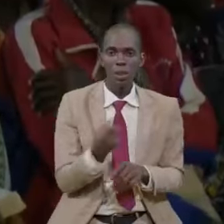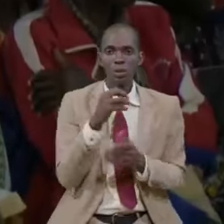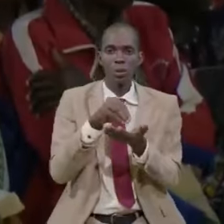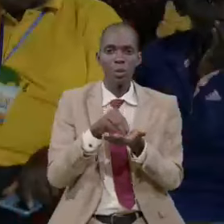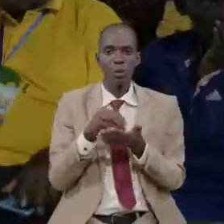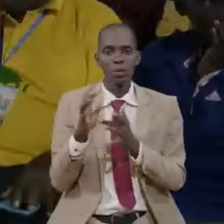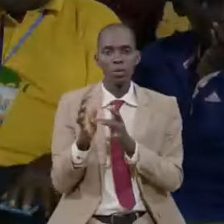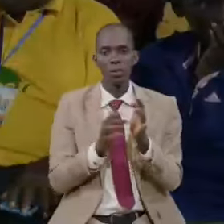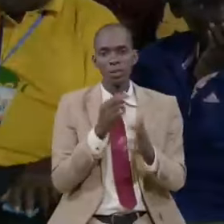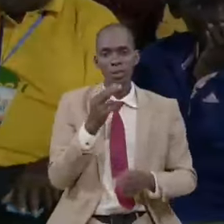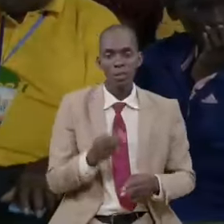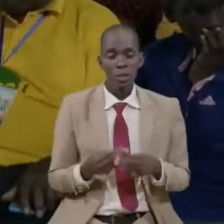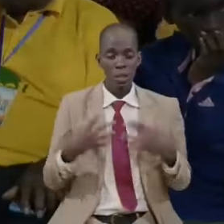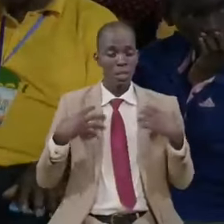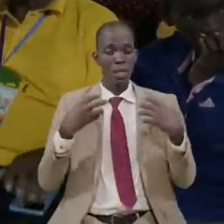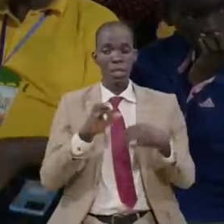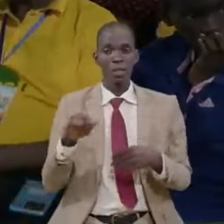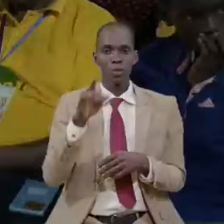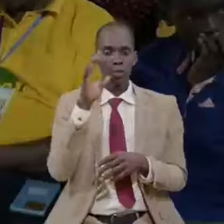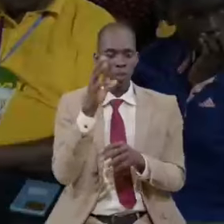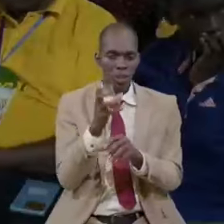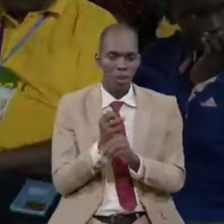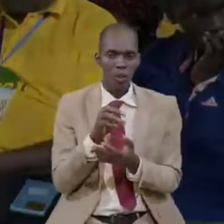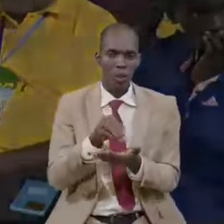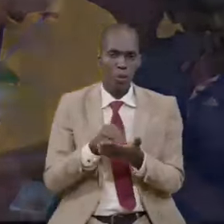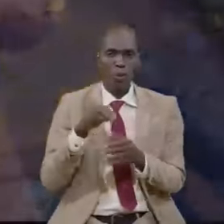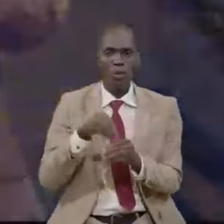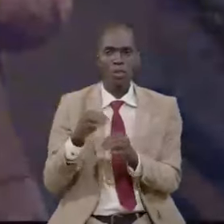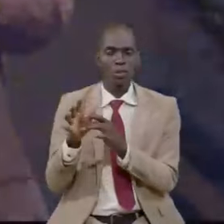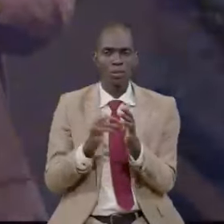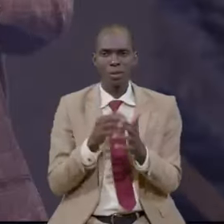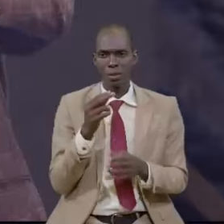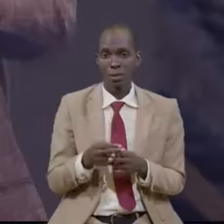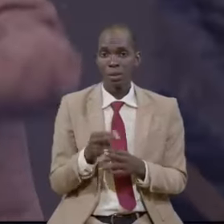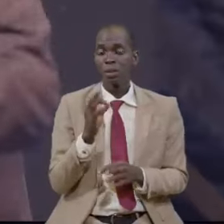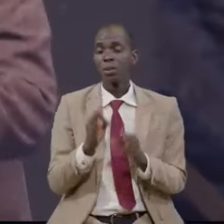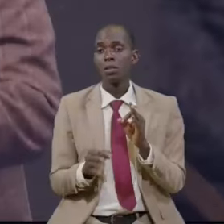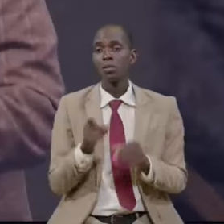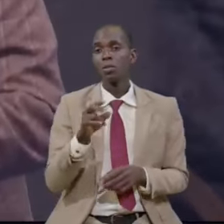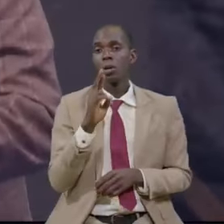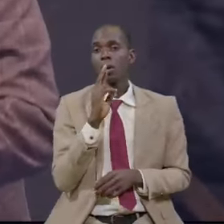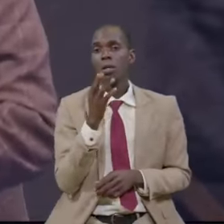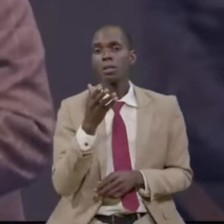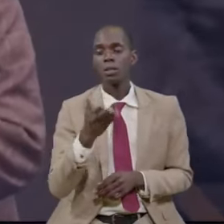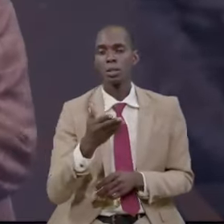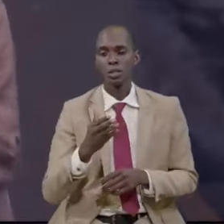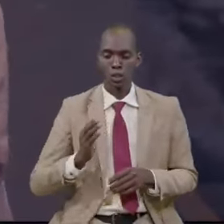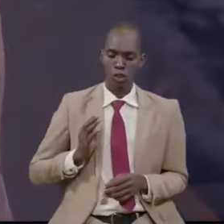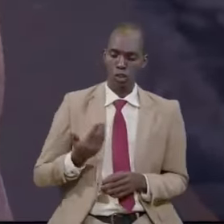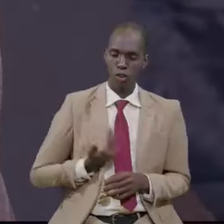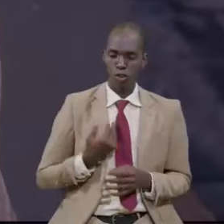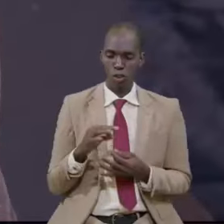your own. If you are there, if you are there, soul, spirit, and body, I said